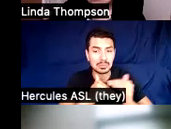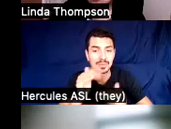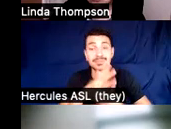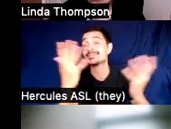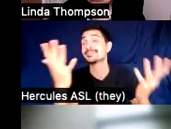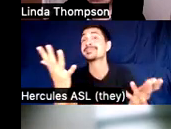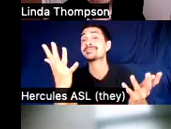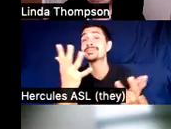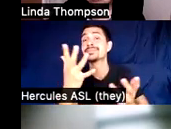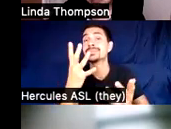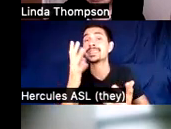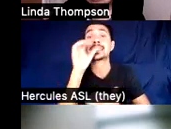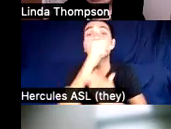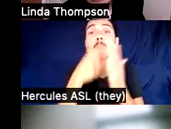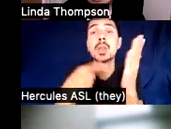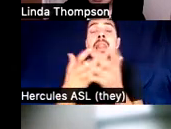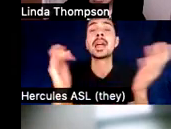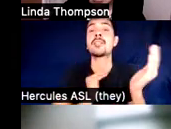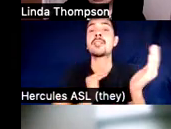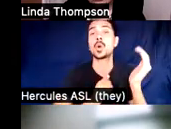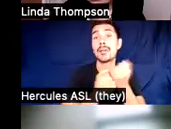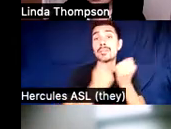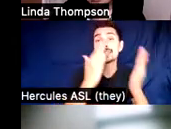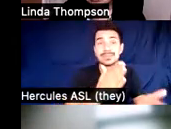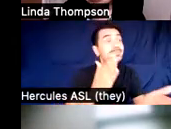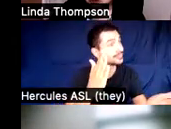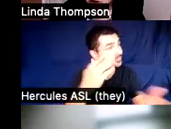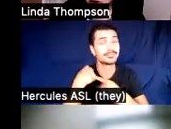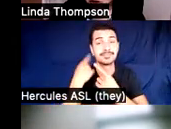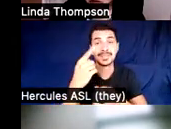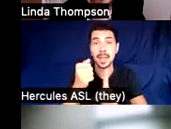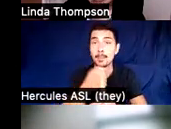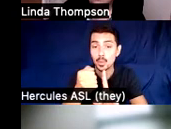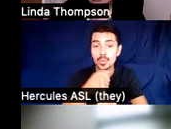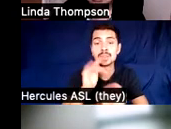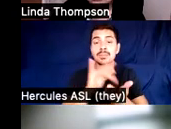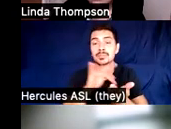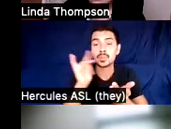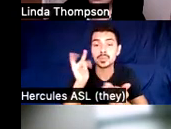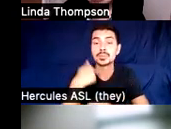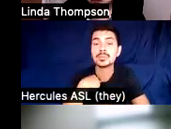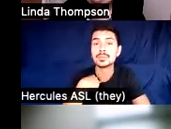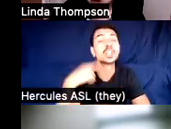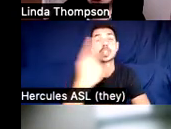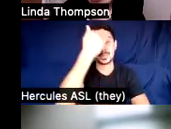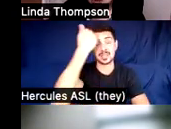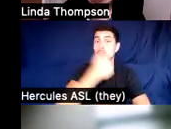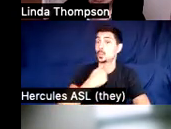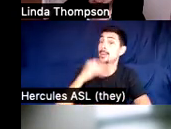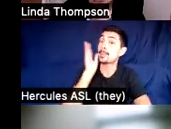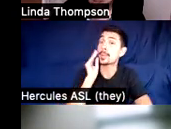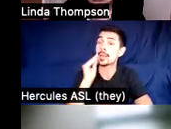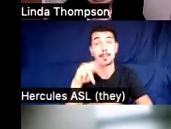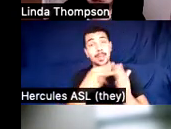us have walked through and been abused. And just because we were, it means that we know